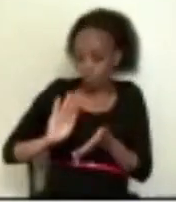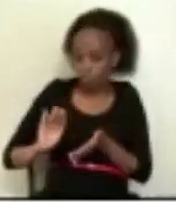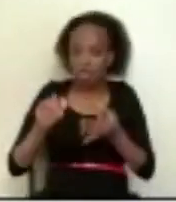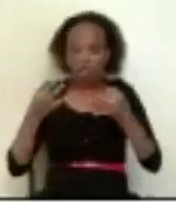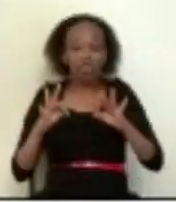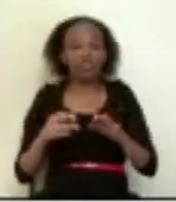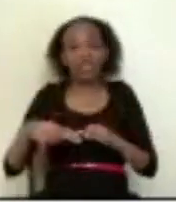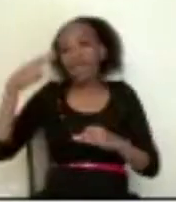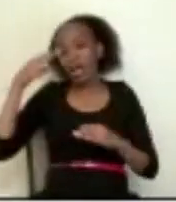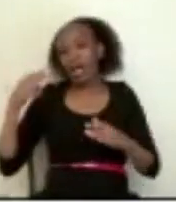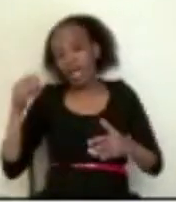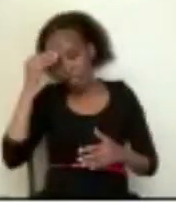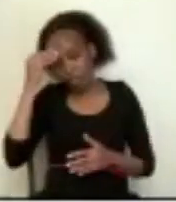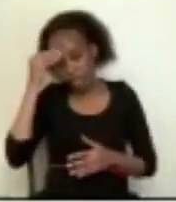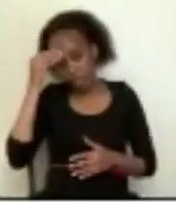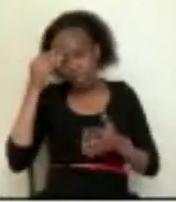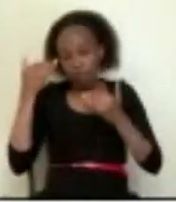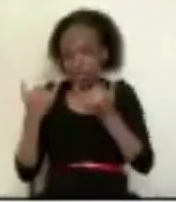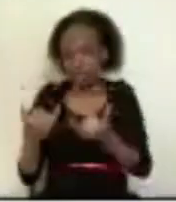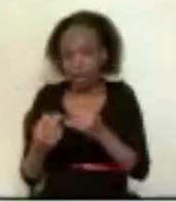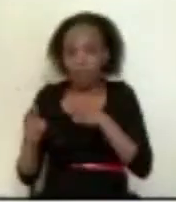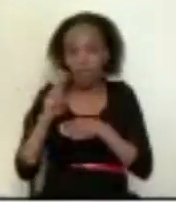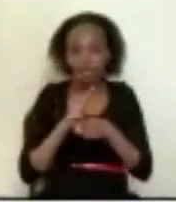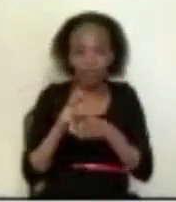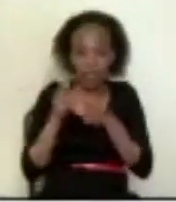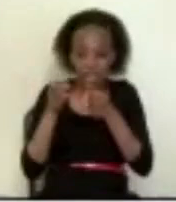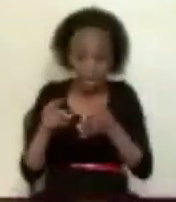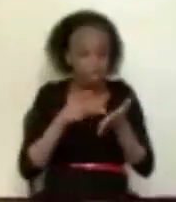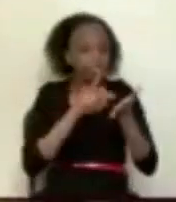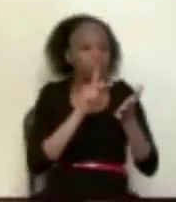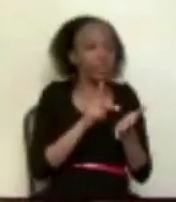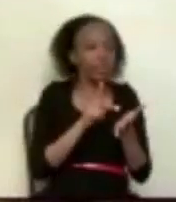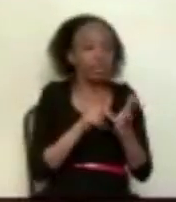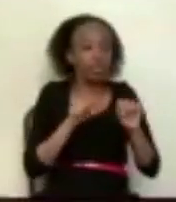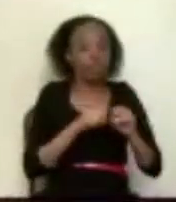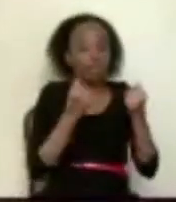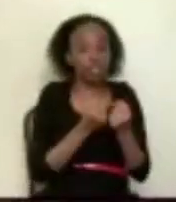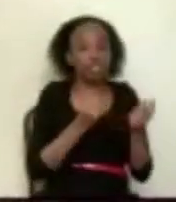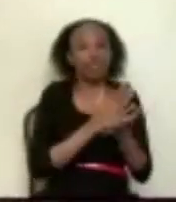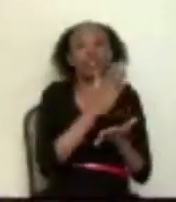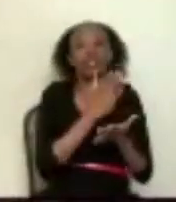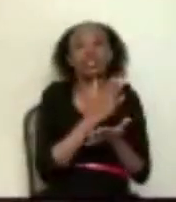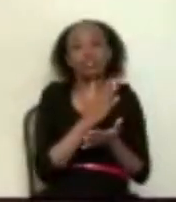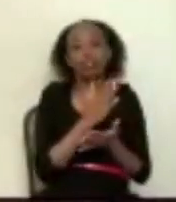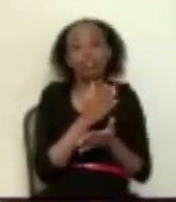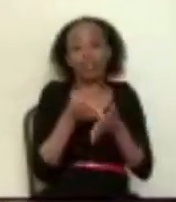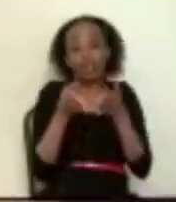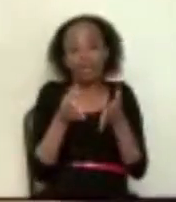free higher education was now being moved from there to pay for social grants, you see.